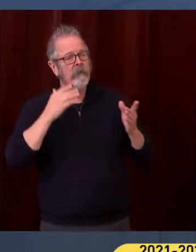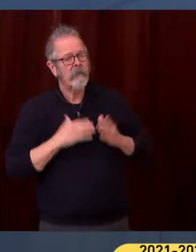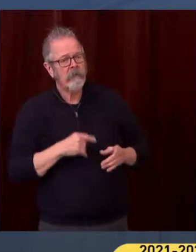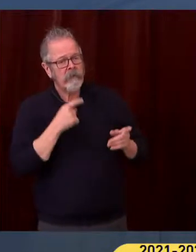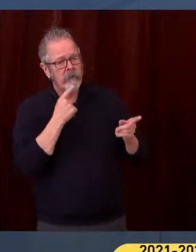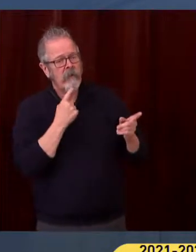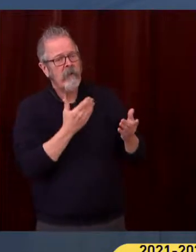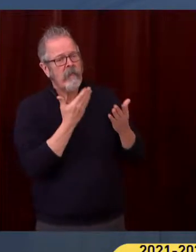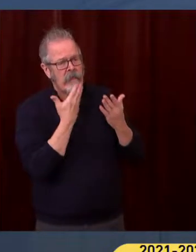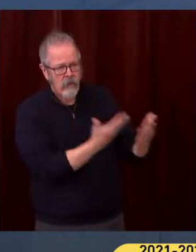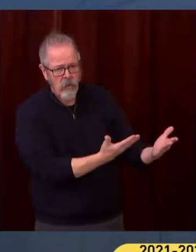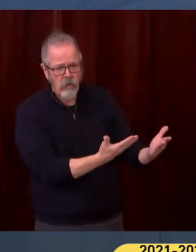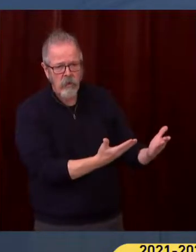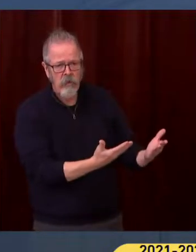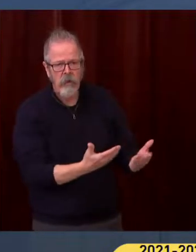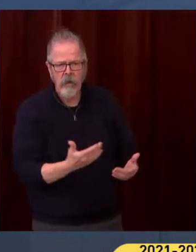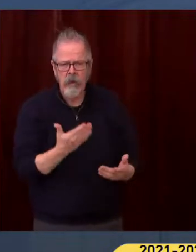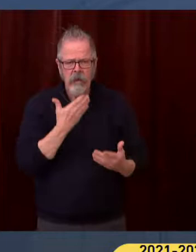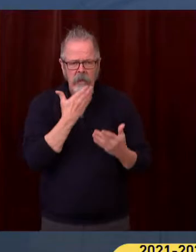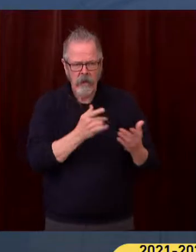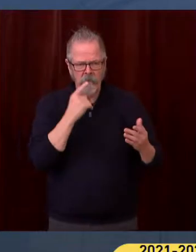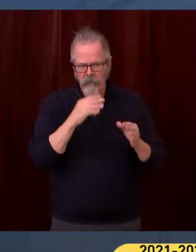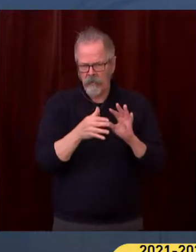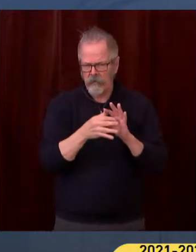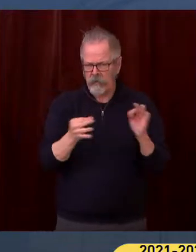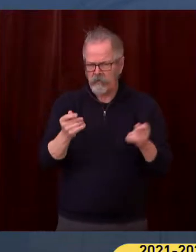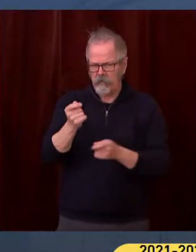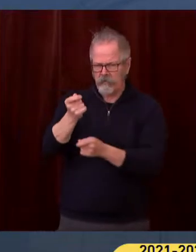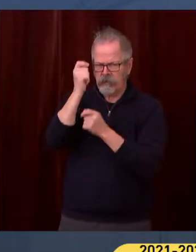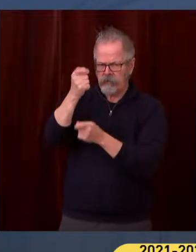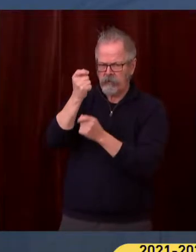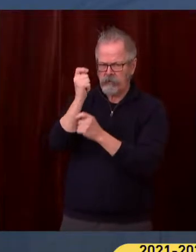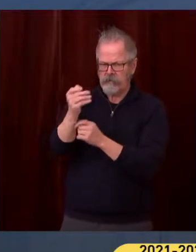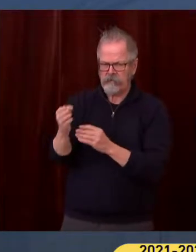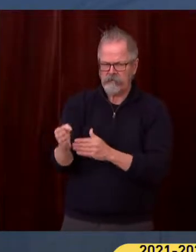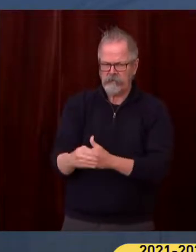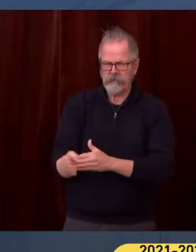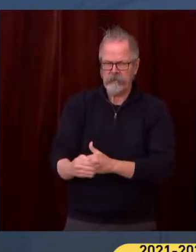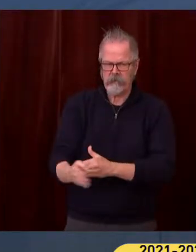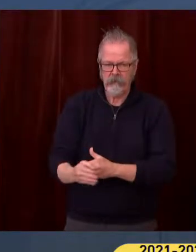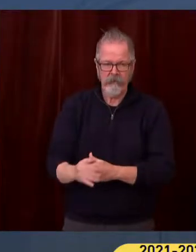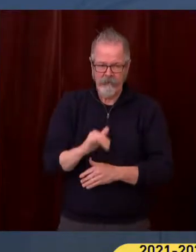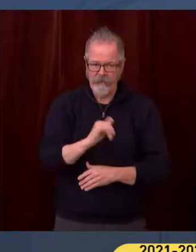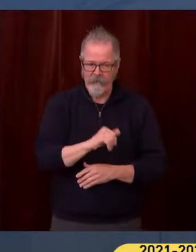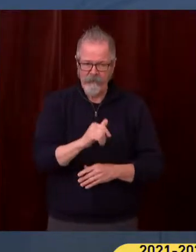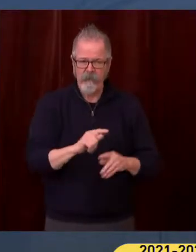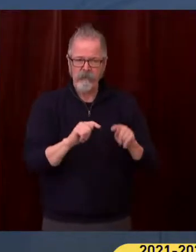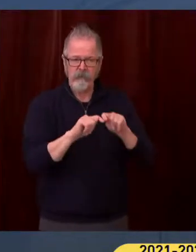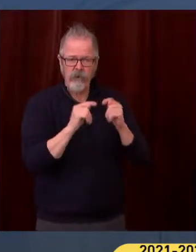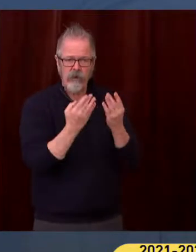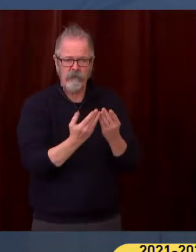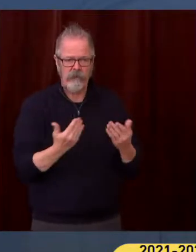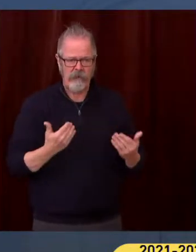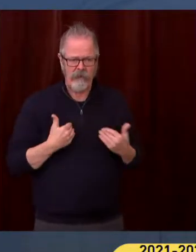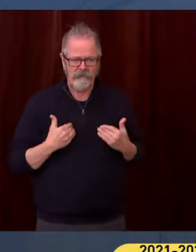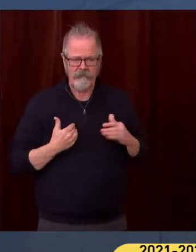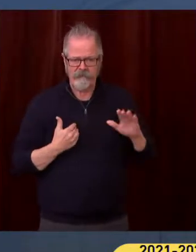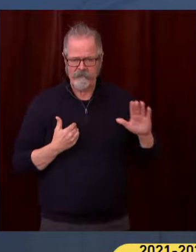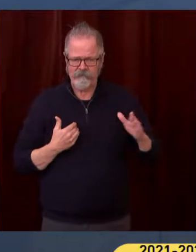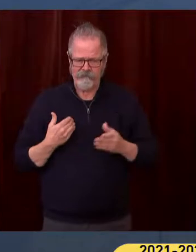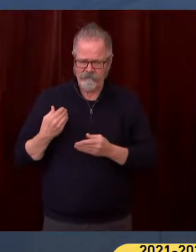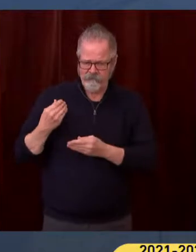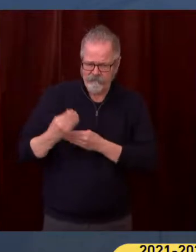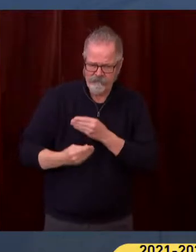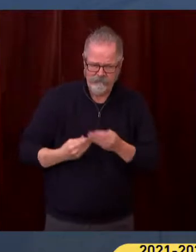communities obviously have an ancestral right to fishing, but I want to note everybody's fishing.